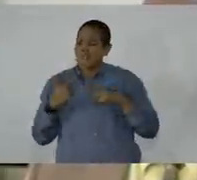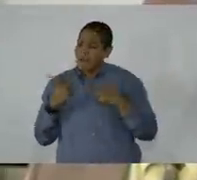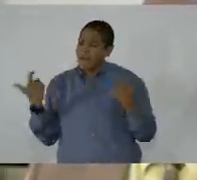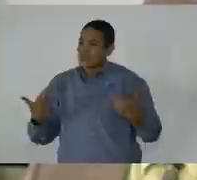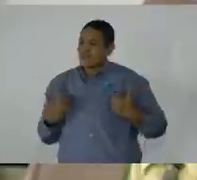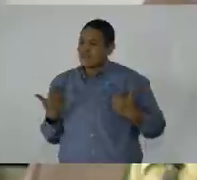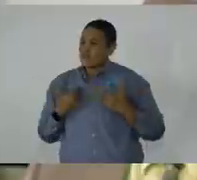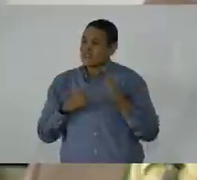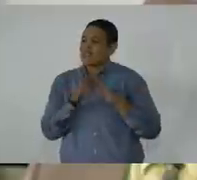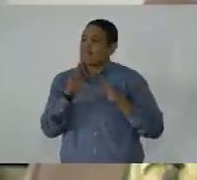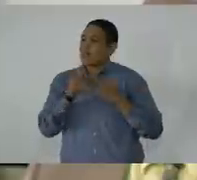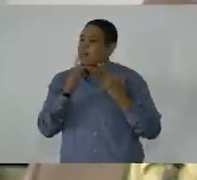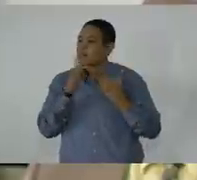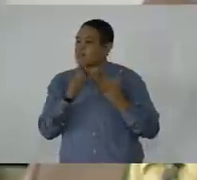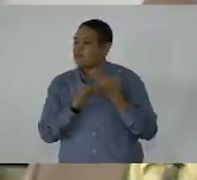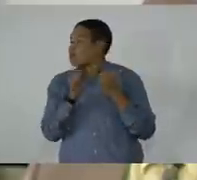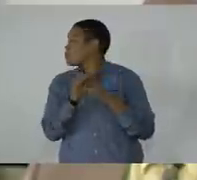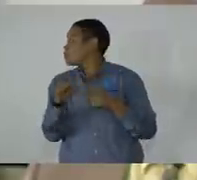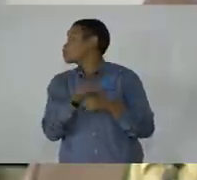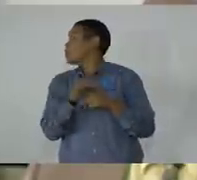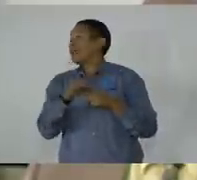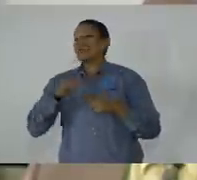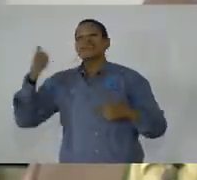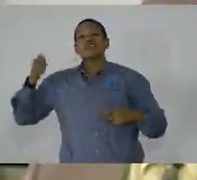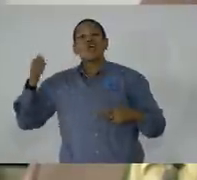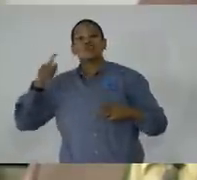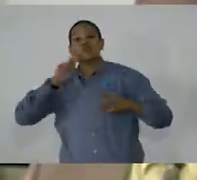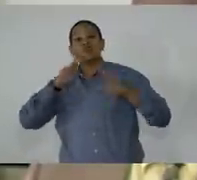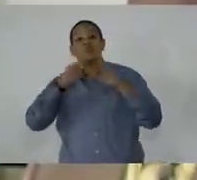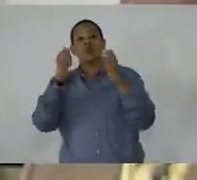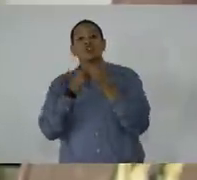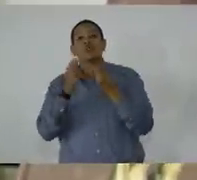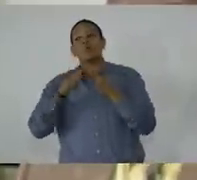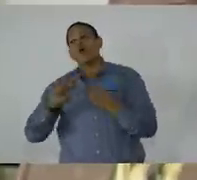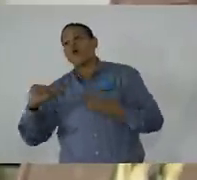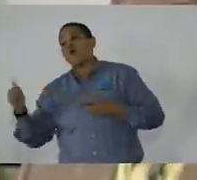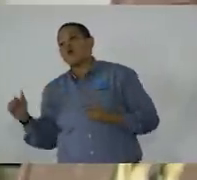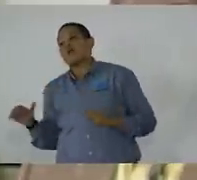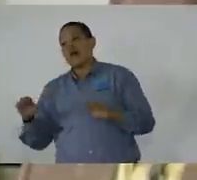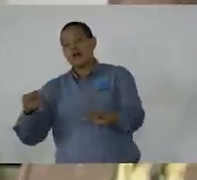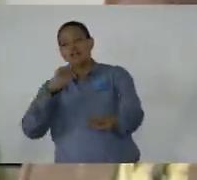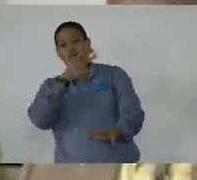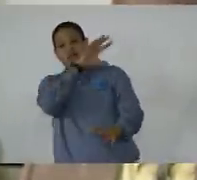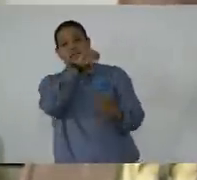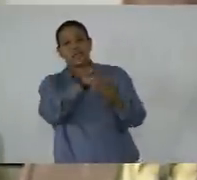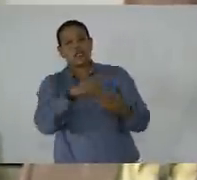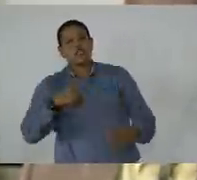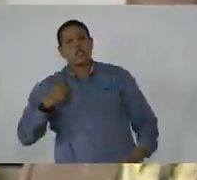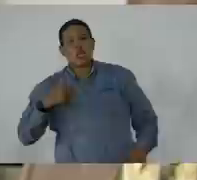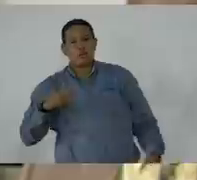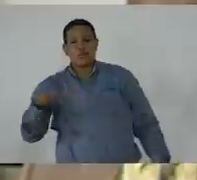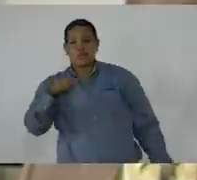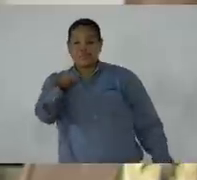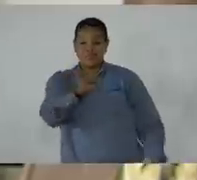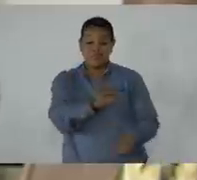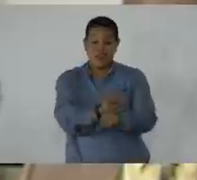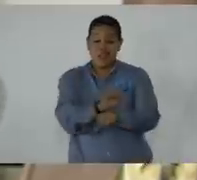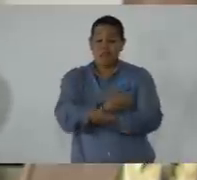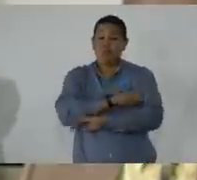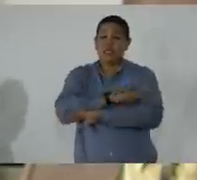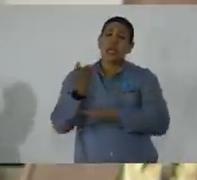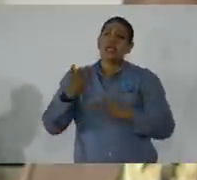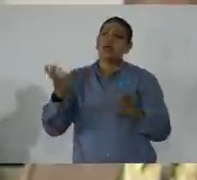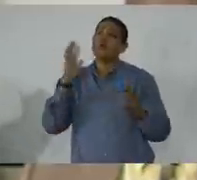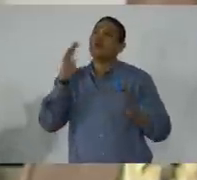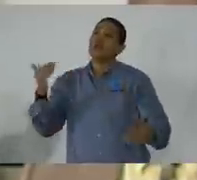development program with training, scholarships, workshops, and other activities to engage our youngsters. And this Labor Day, we will